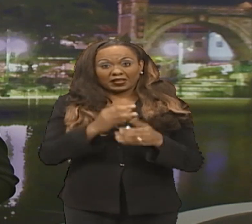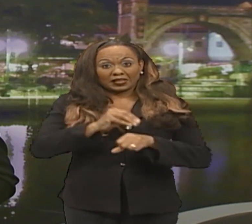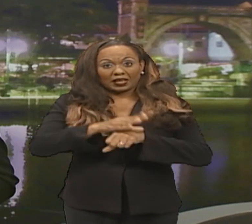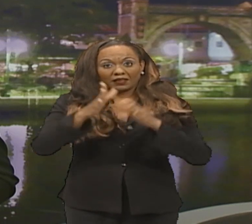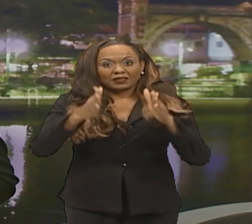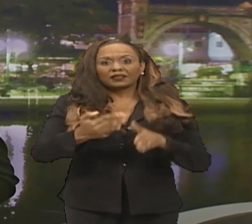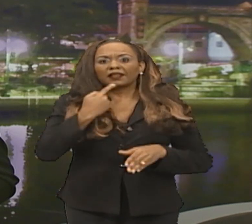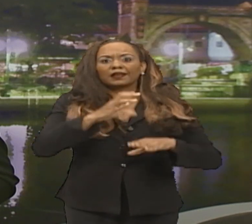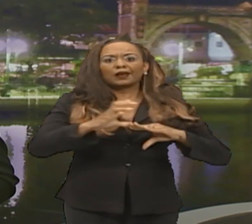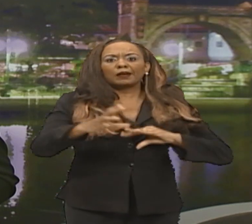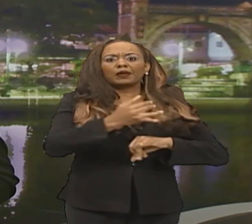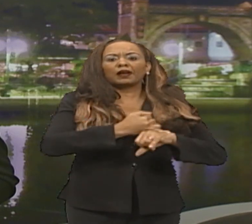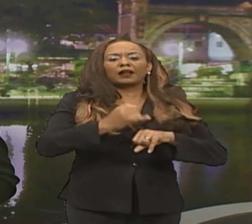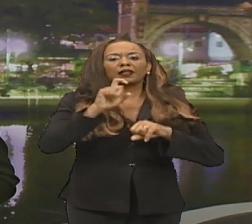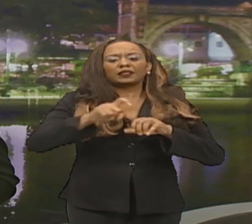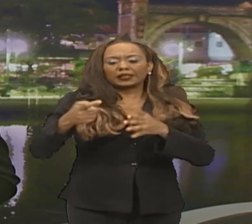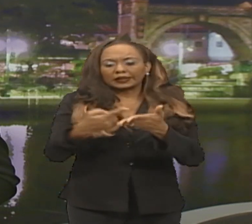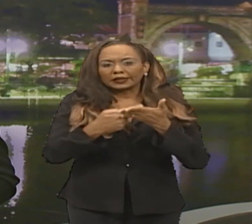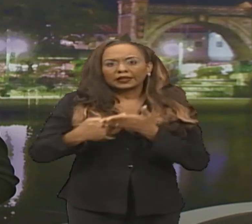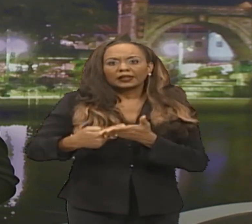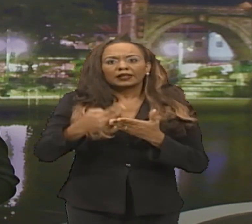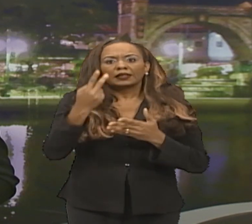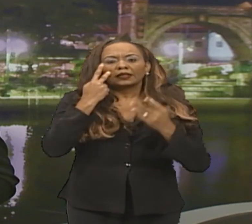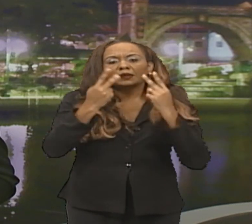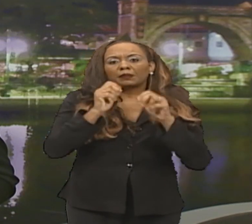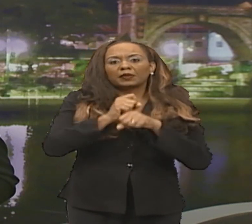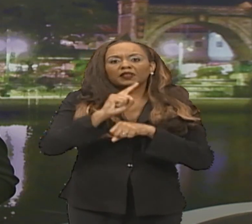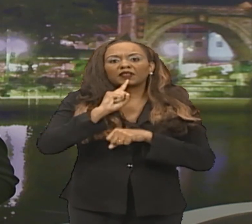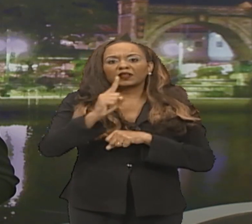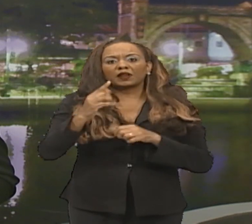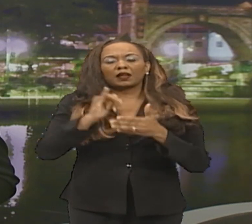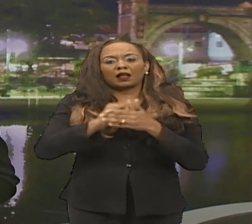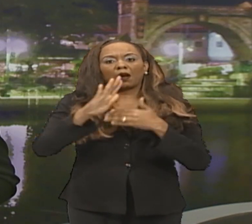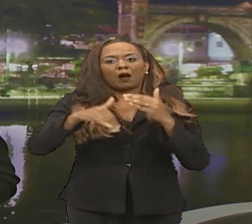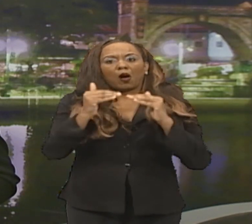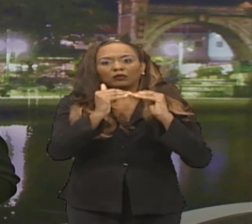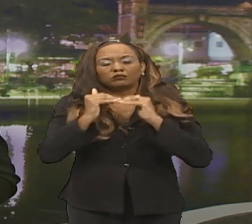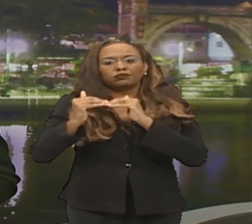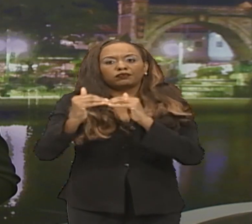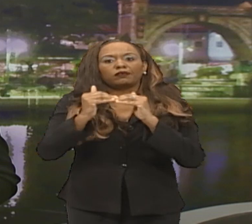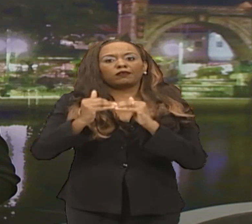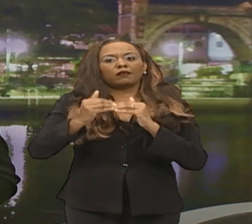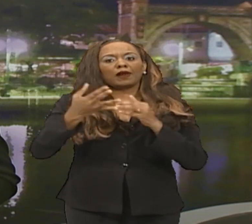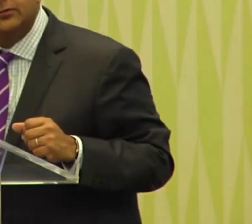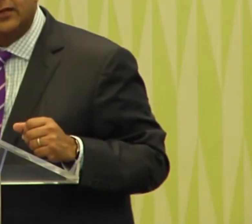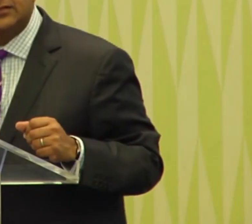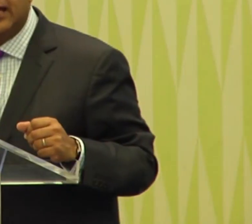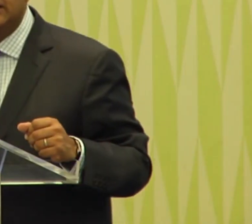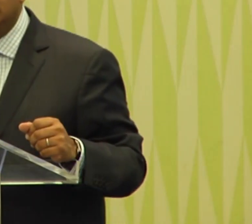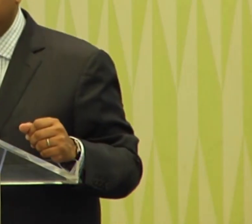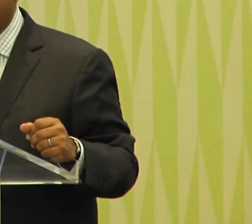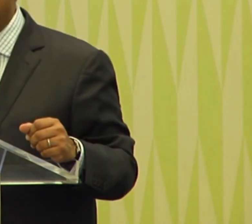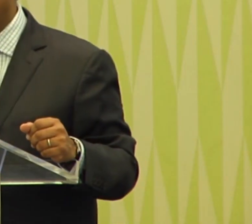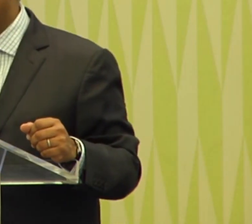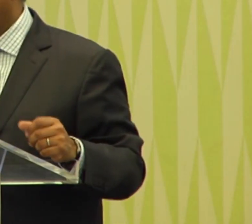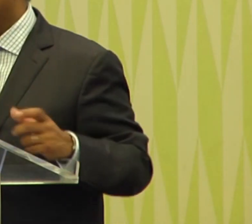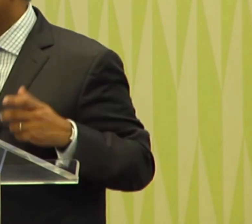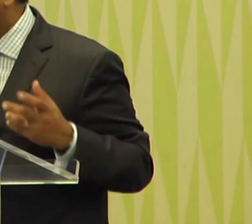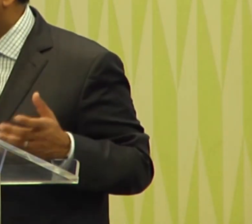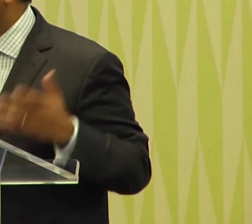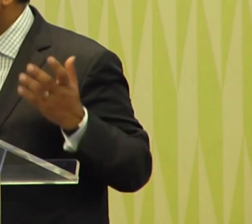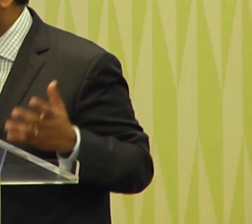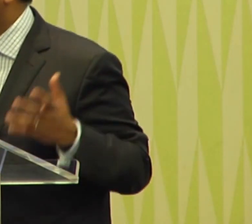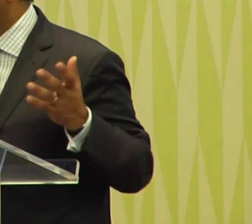collaborate to establish a system to track money laundering trends. I would recommend the whole region does that. We could, if we